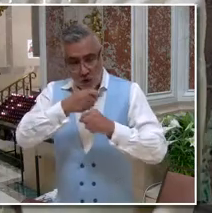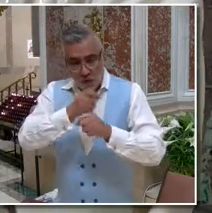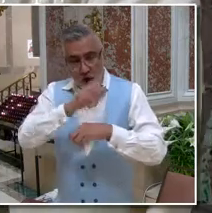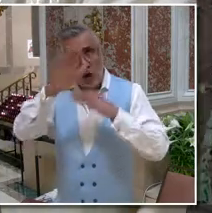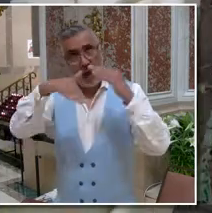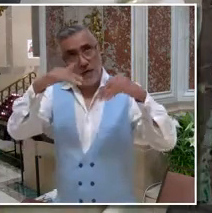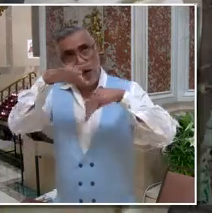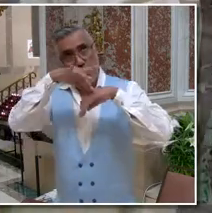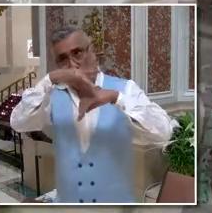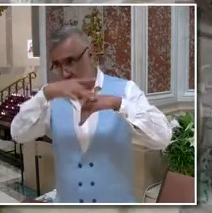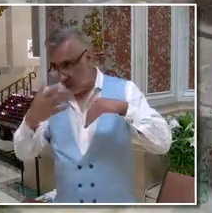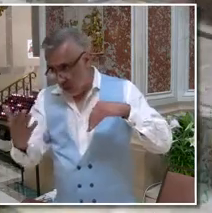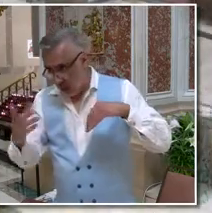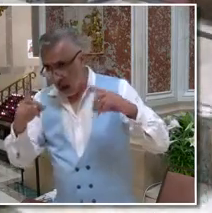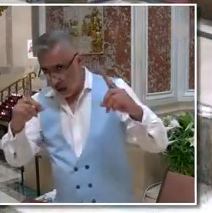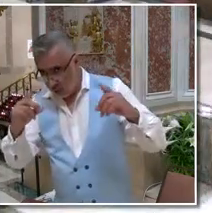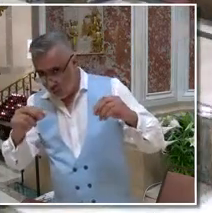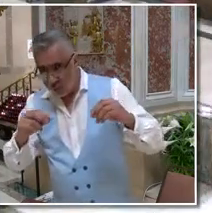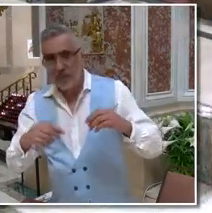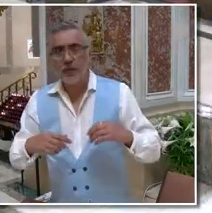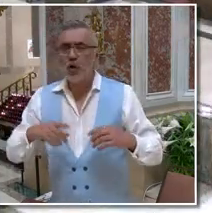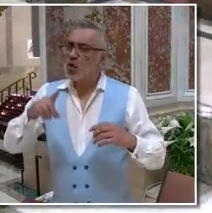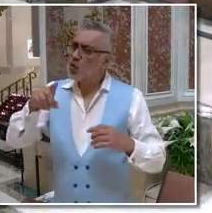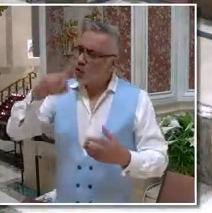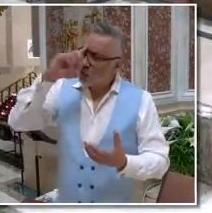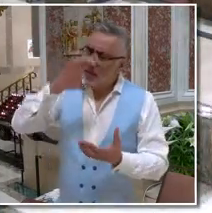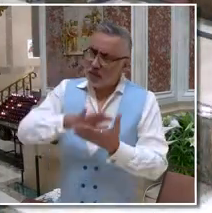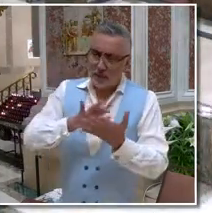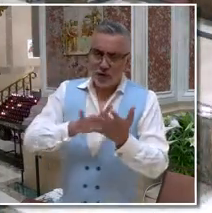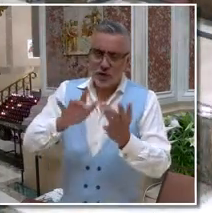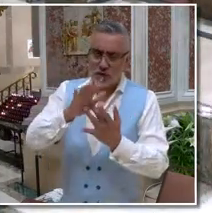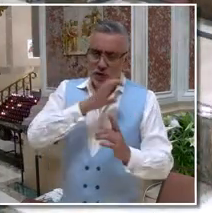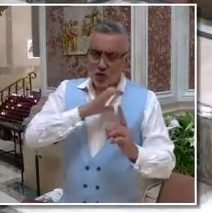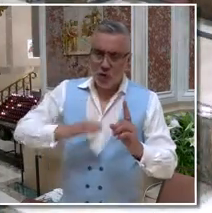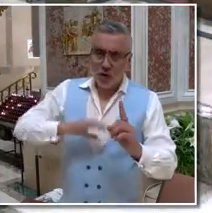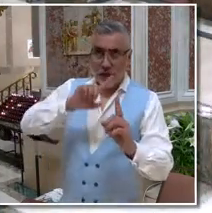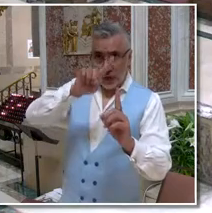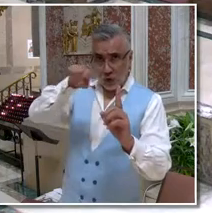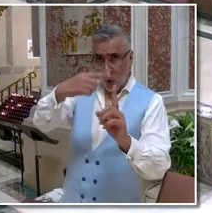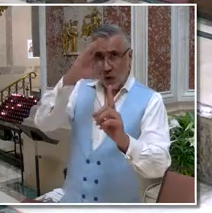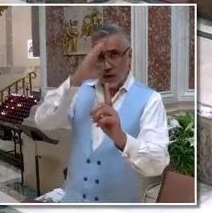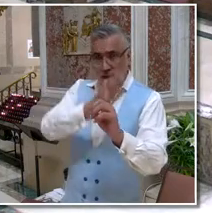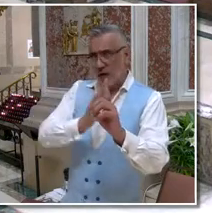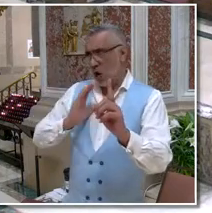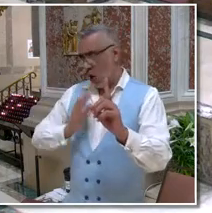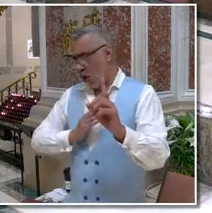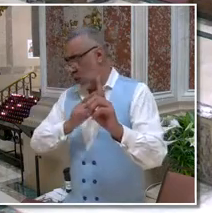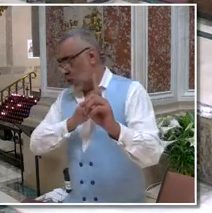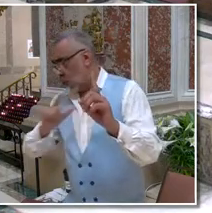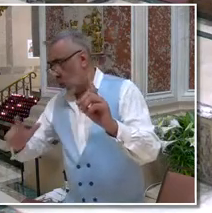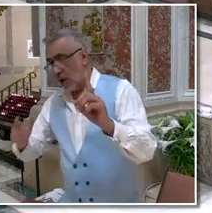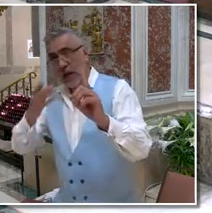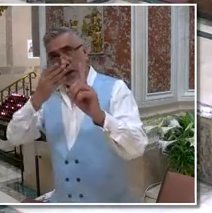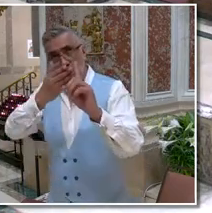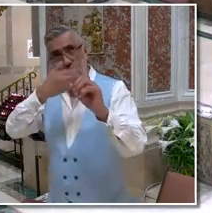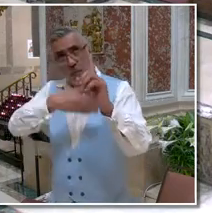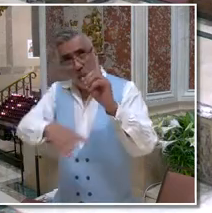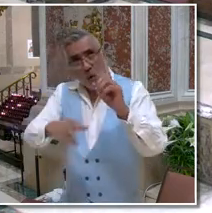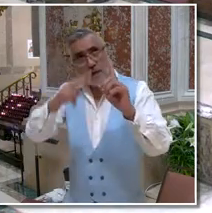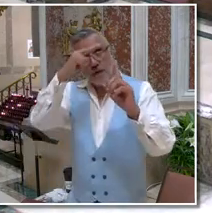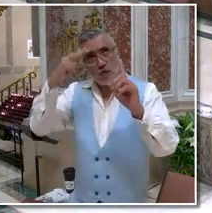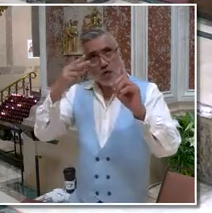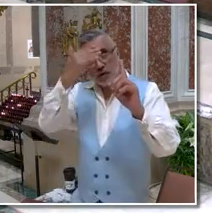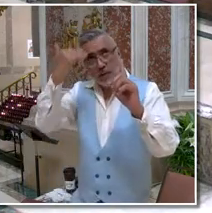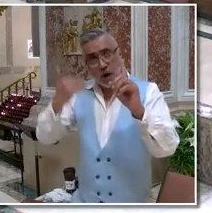of heaven and earth? I do. Do you believe in Jesus Christ, his only Son, our Lord, who was born of the Virgin